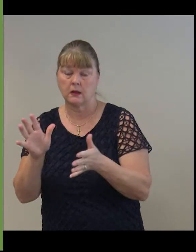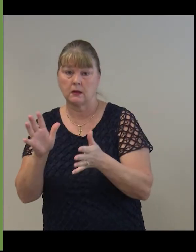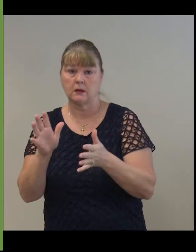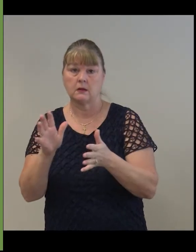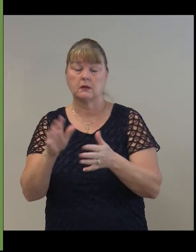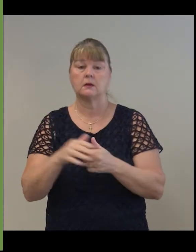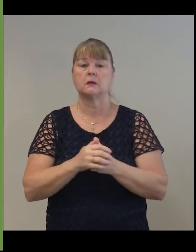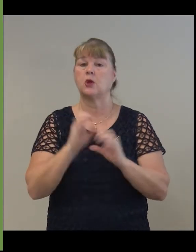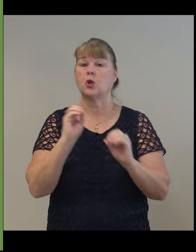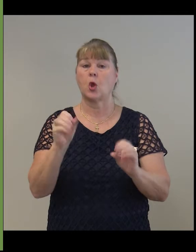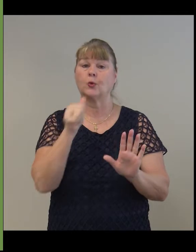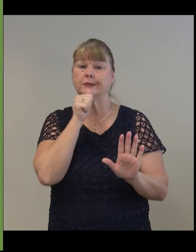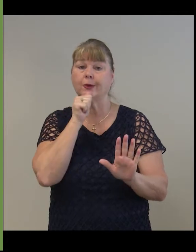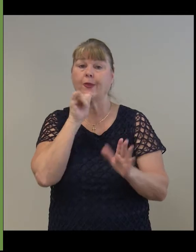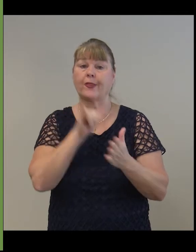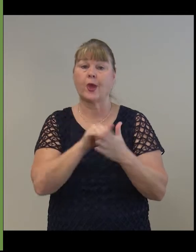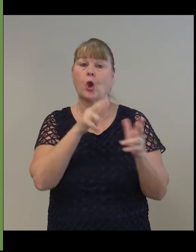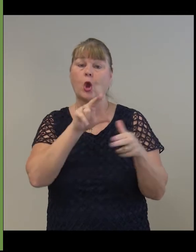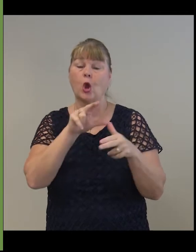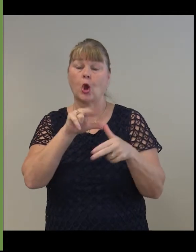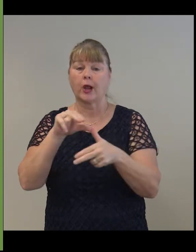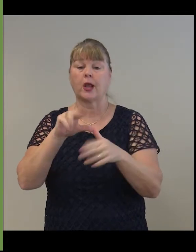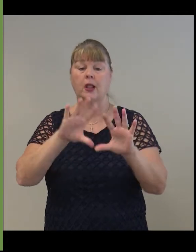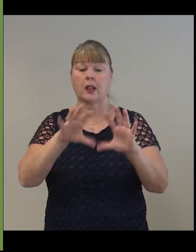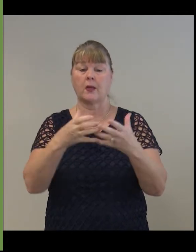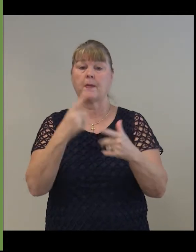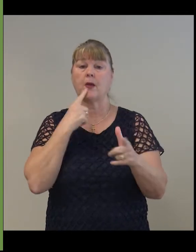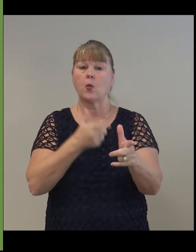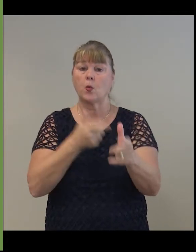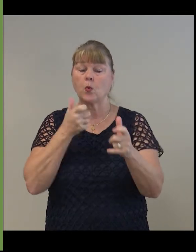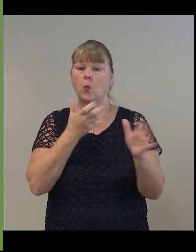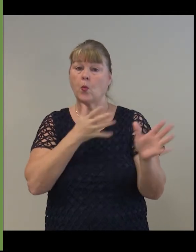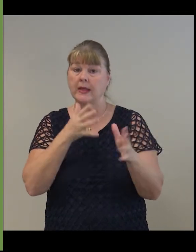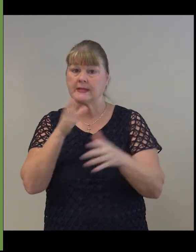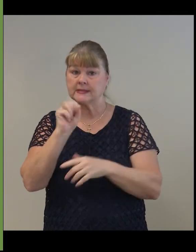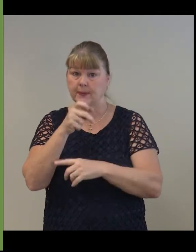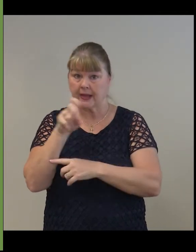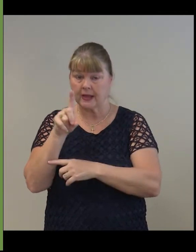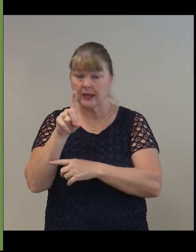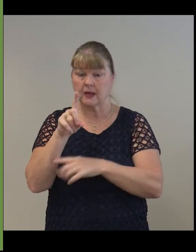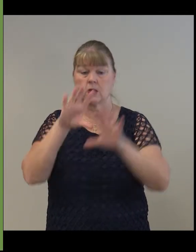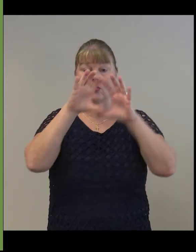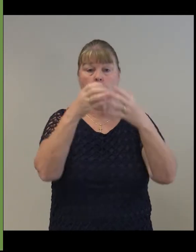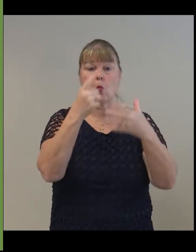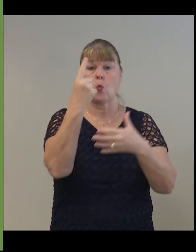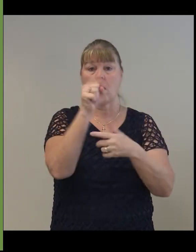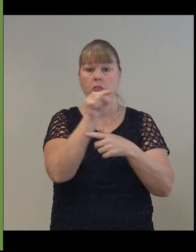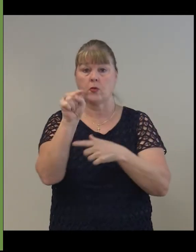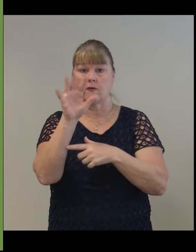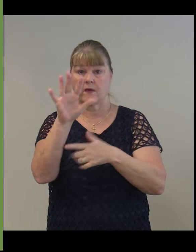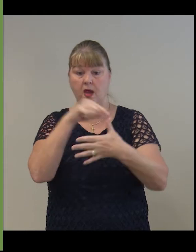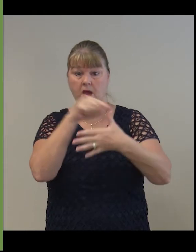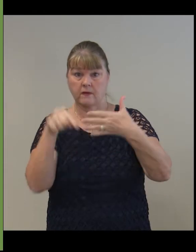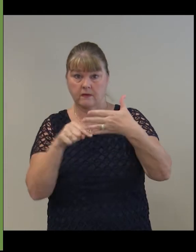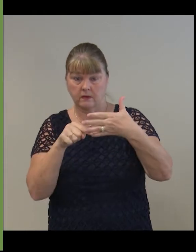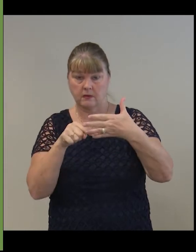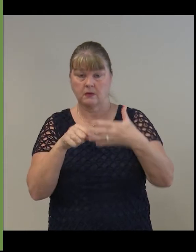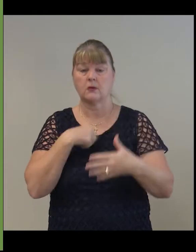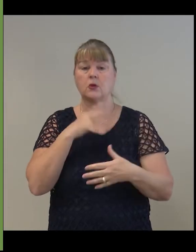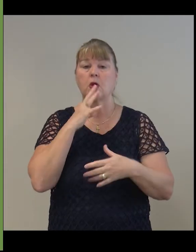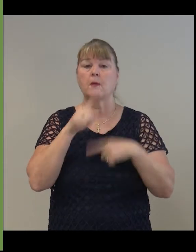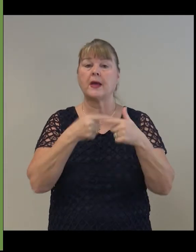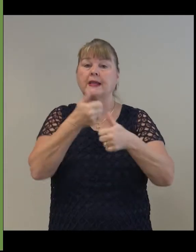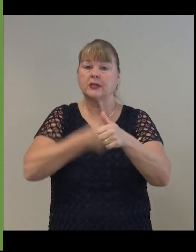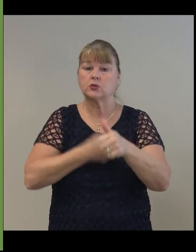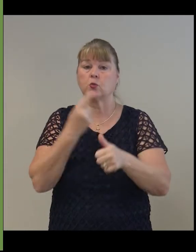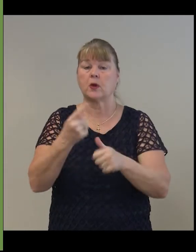secret that hurricanes are classified by wind speeds. That's why we have categories 1 through 5 there. And we'll talk about each of those different